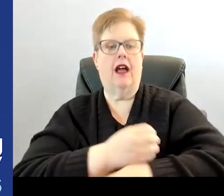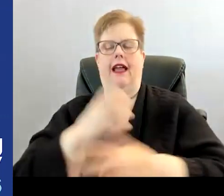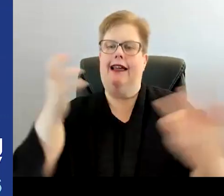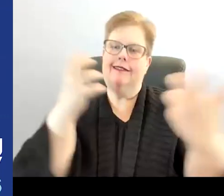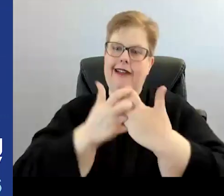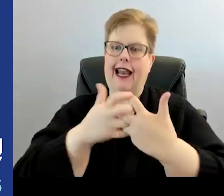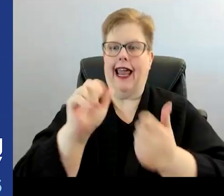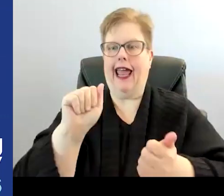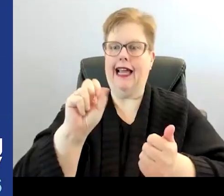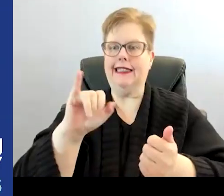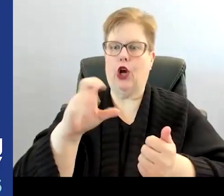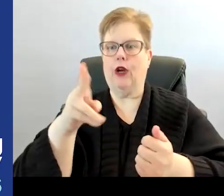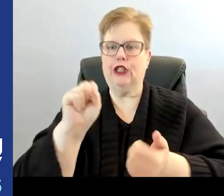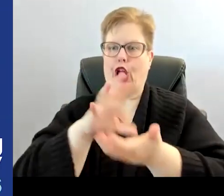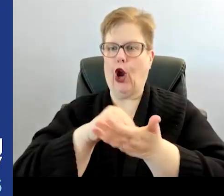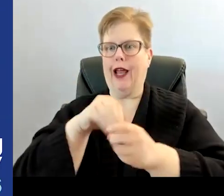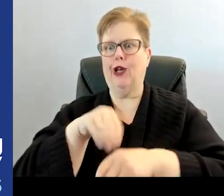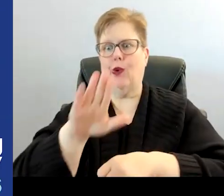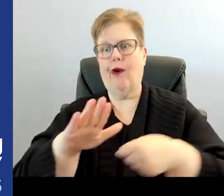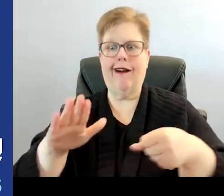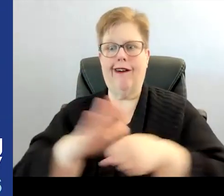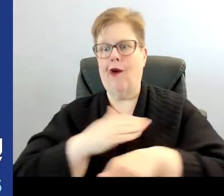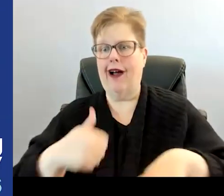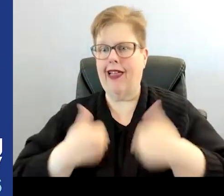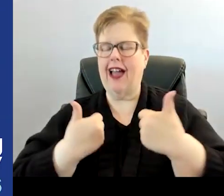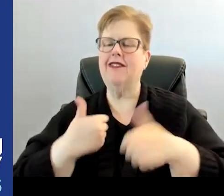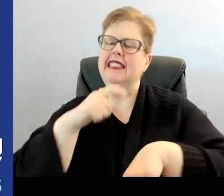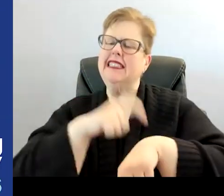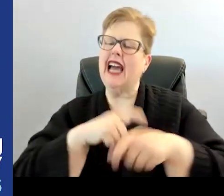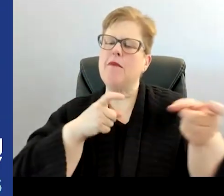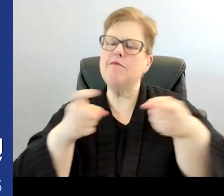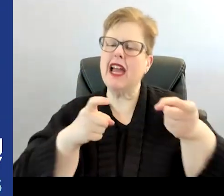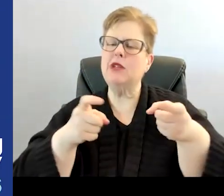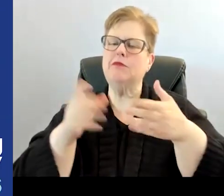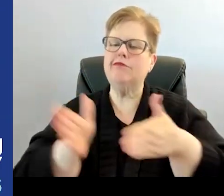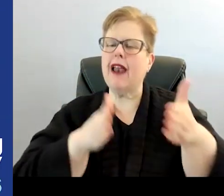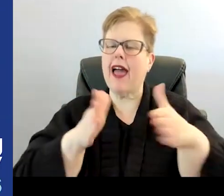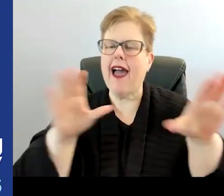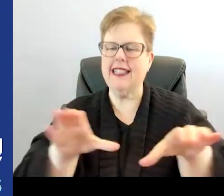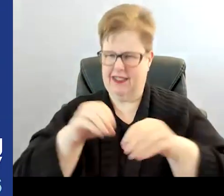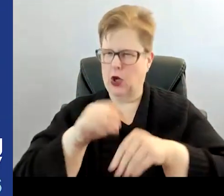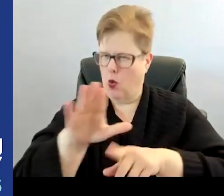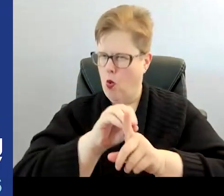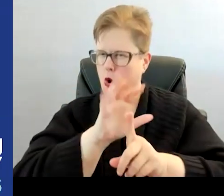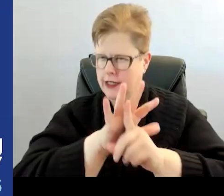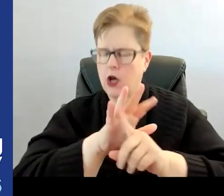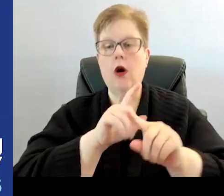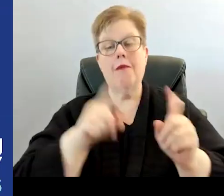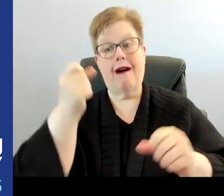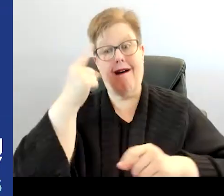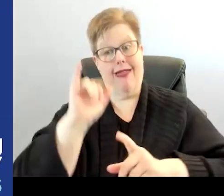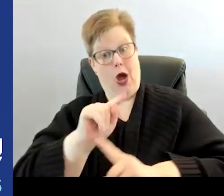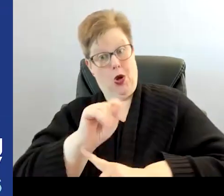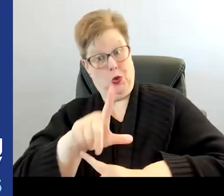full life. So you have a time management planning activity in orientation, but a tool by